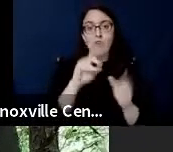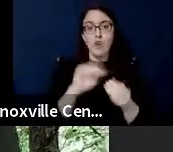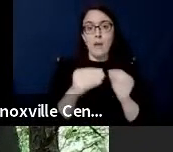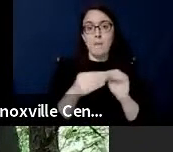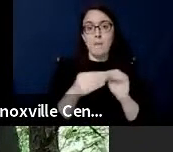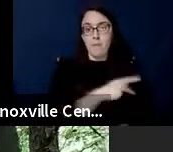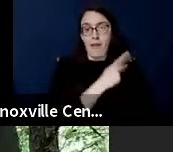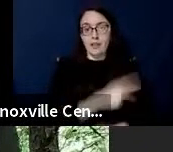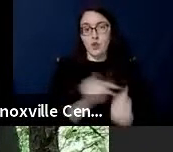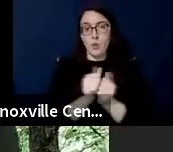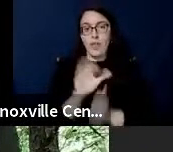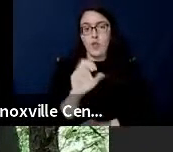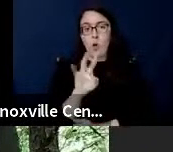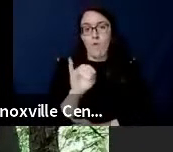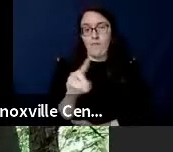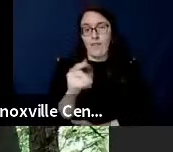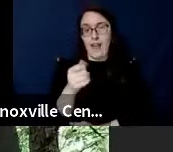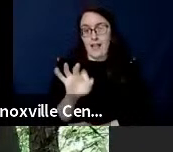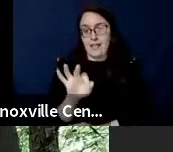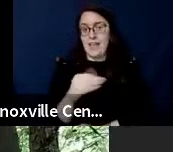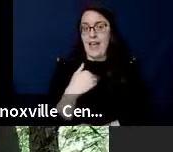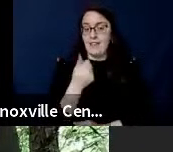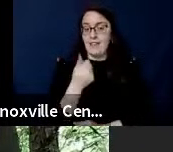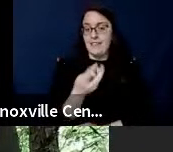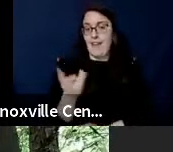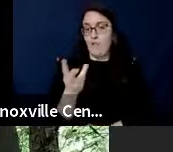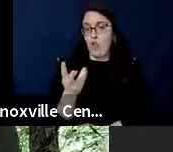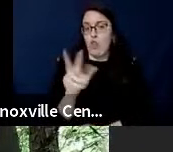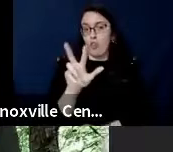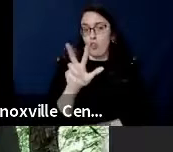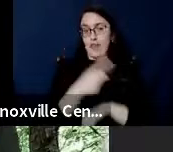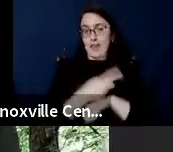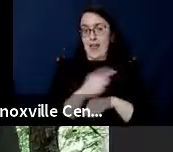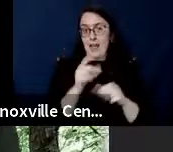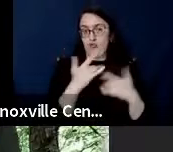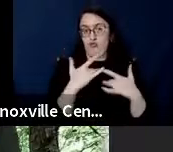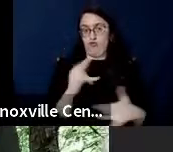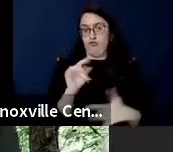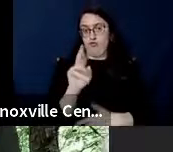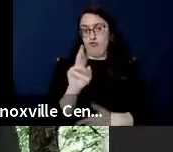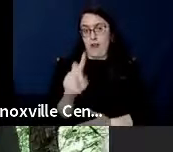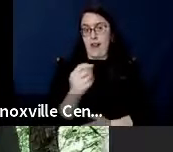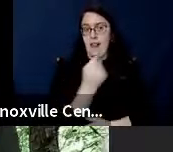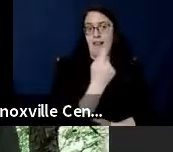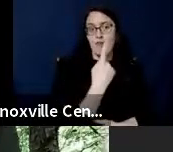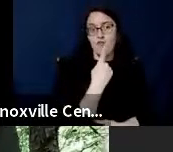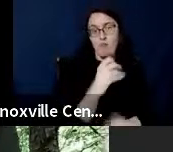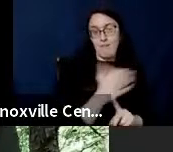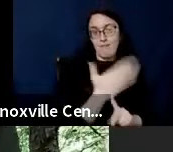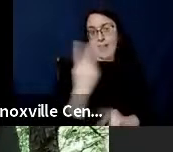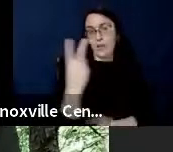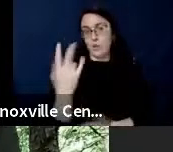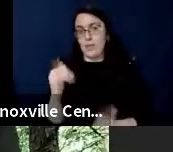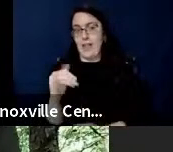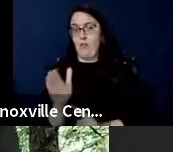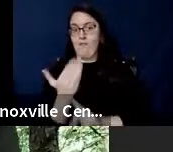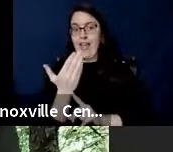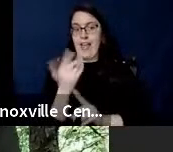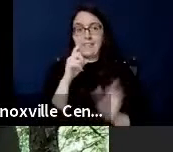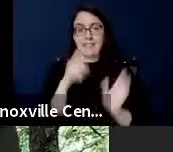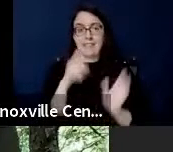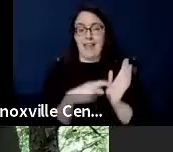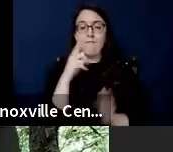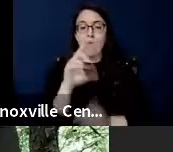there were several 3-day trends. Additionally, there were 11 red flags and 2 yellow flags detected for